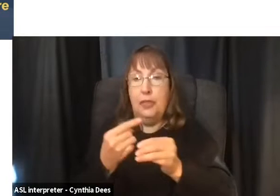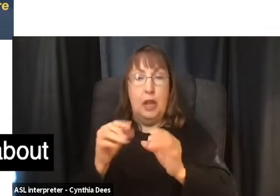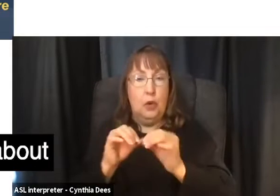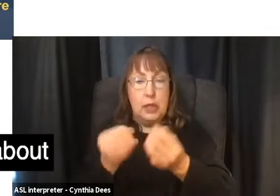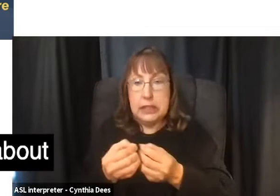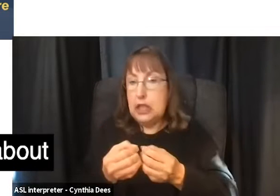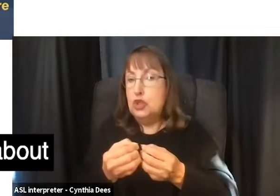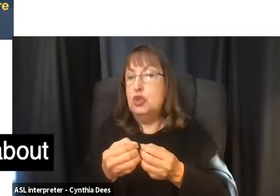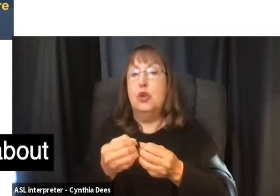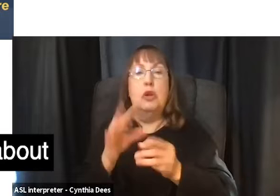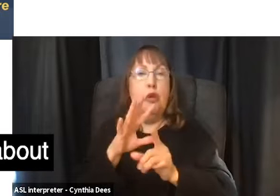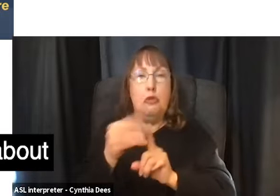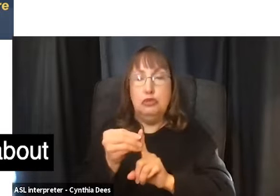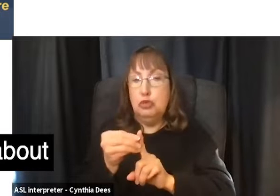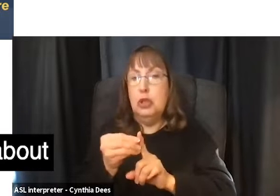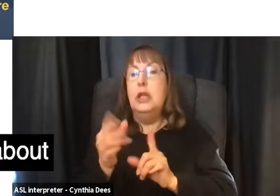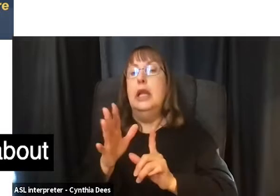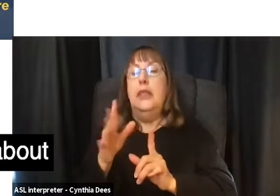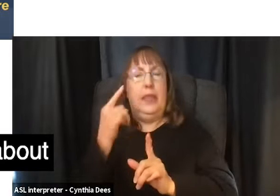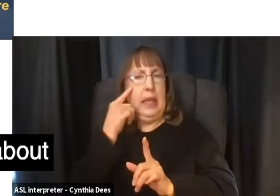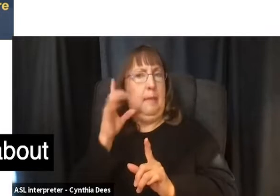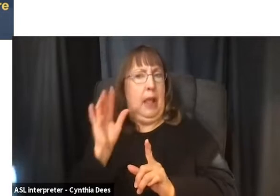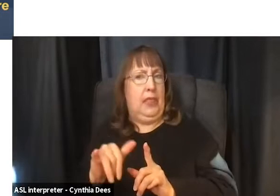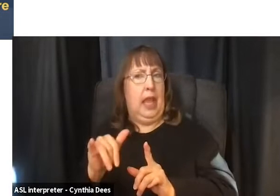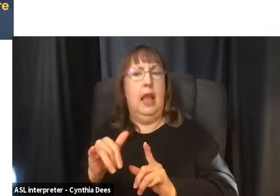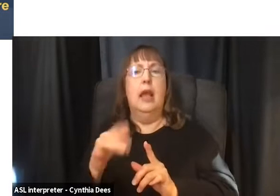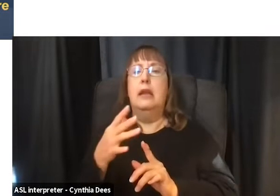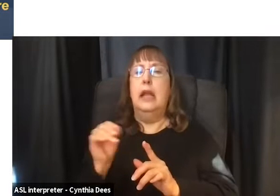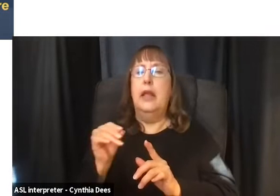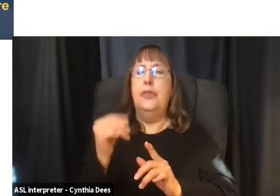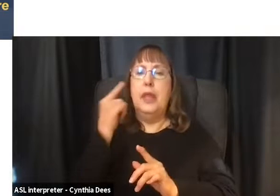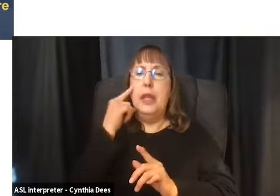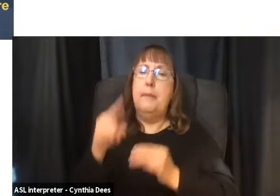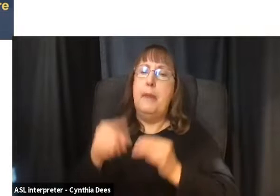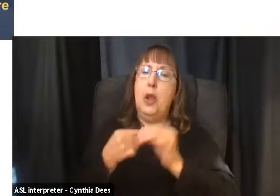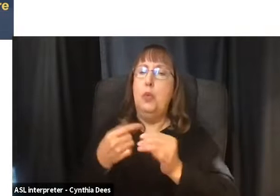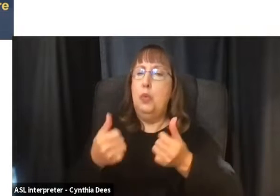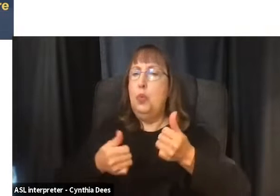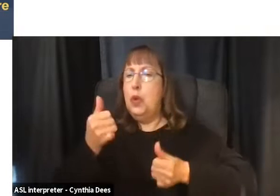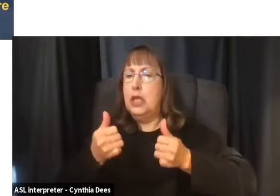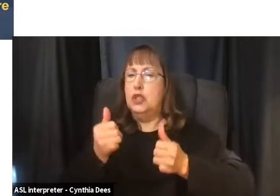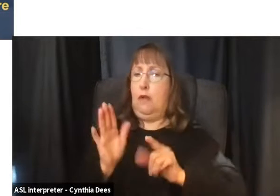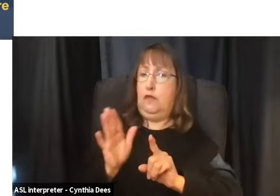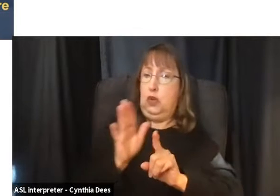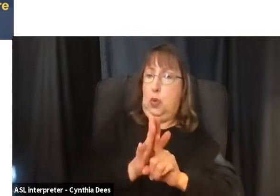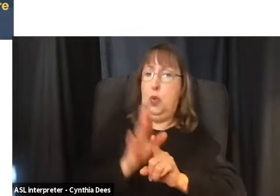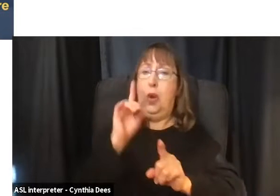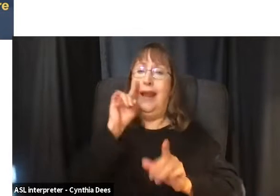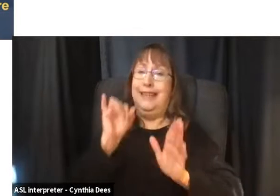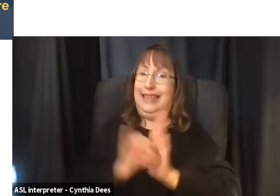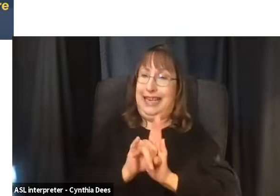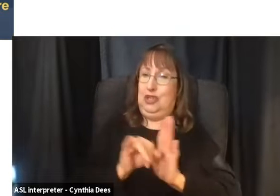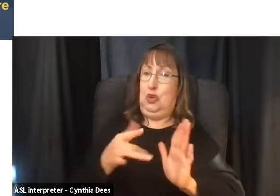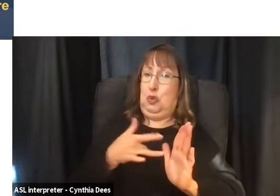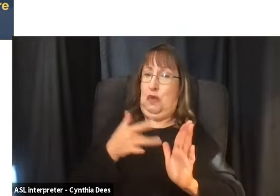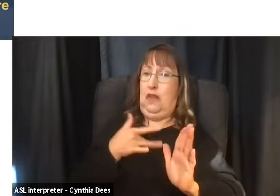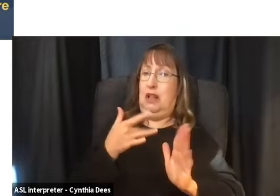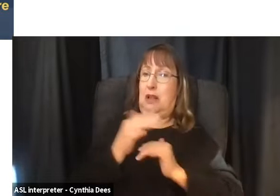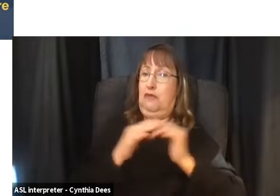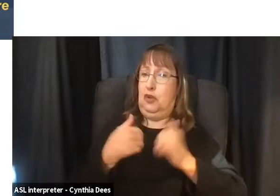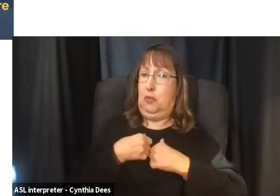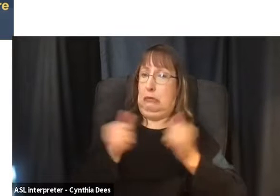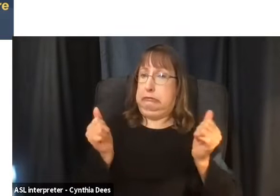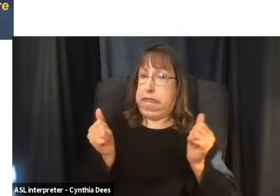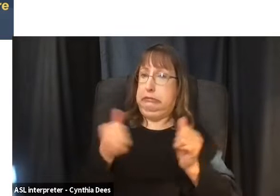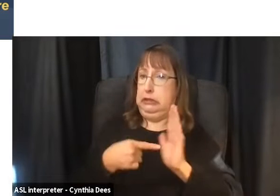culture, and thinking about that and thinking about which of your identities you feel comfortable to disclose.